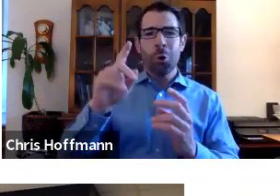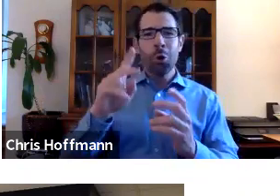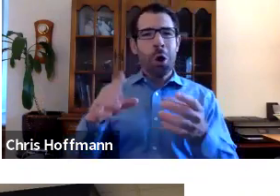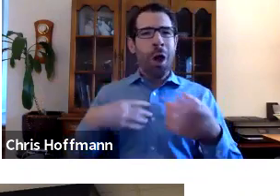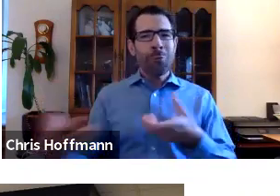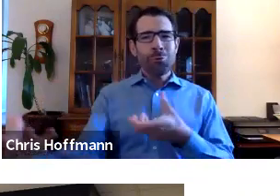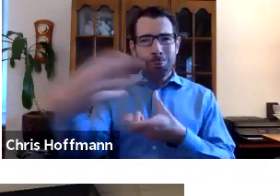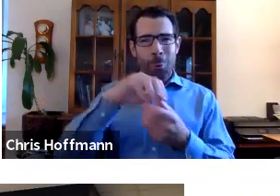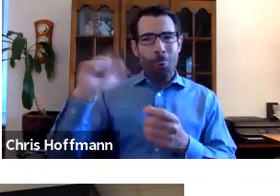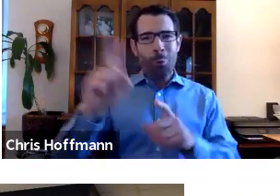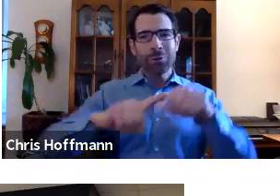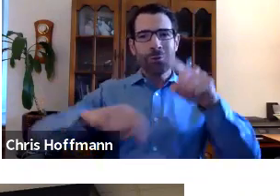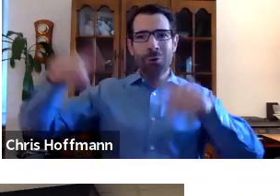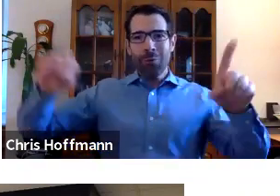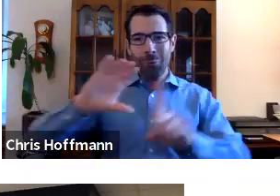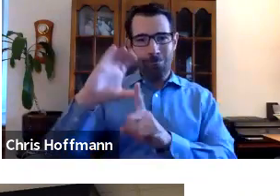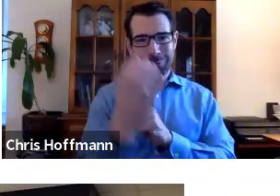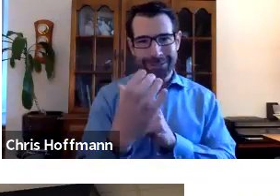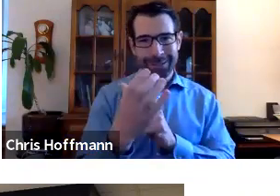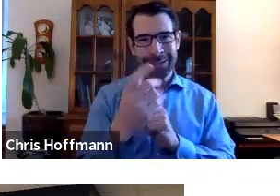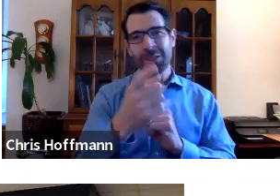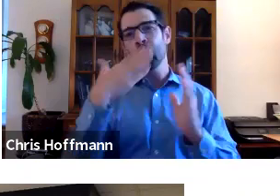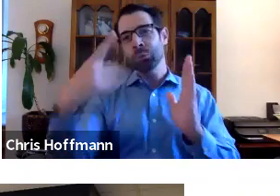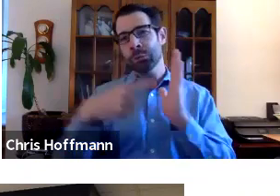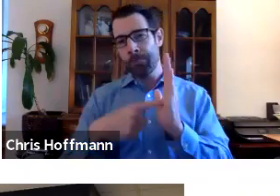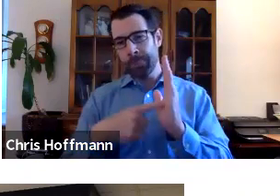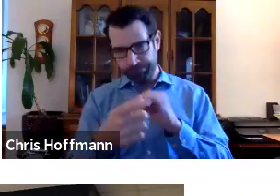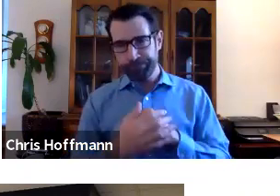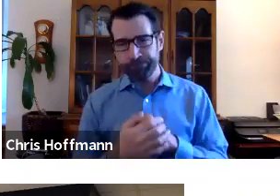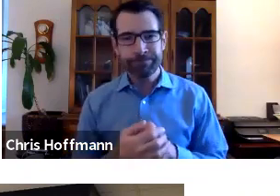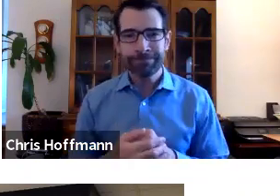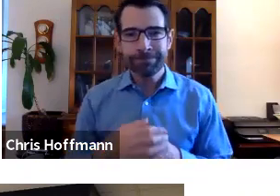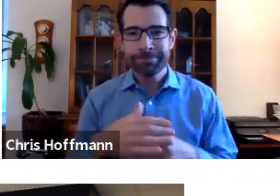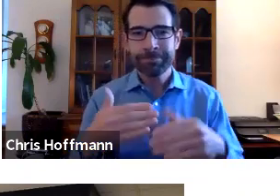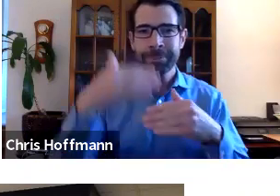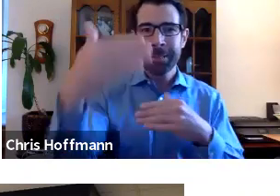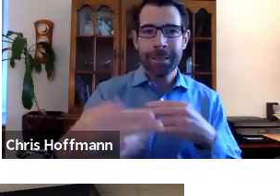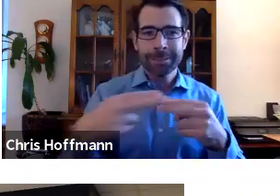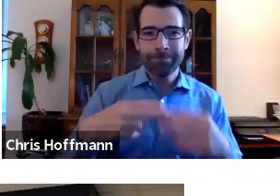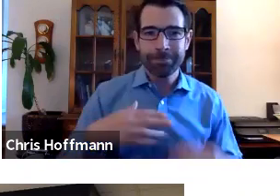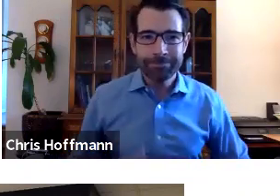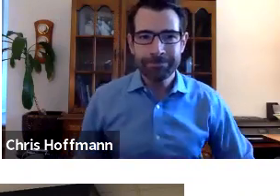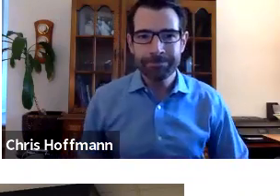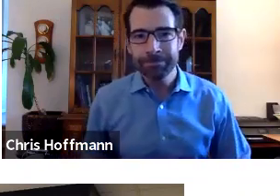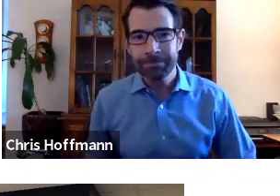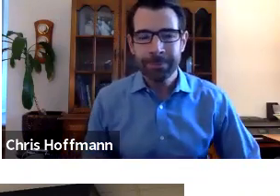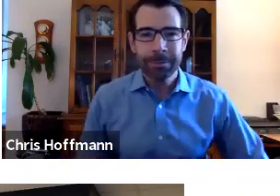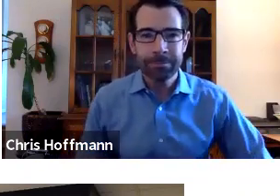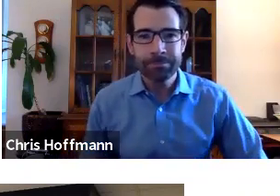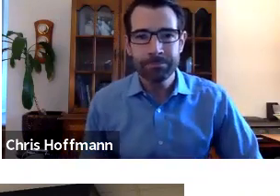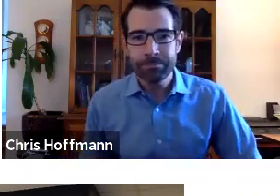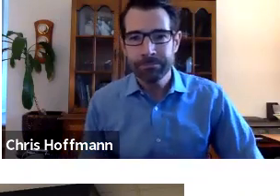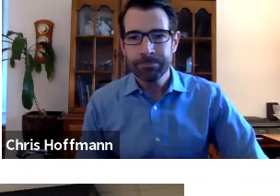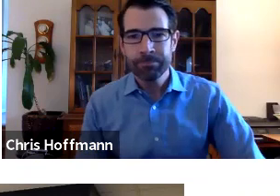the Muslim citizens and students on our campus. So we have a variety of spaces on